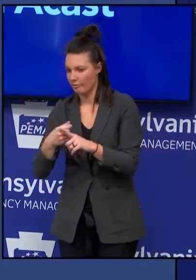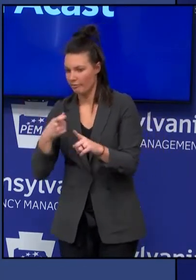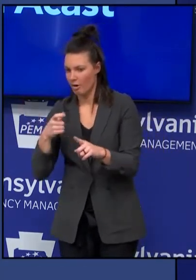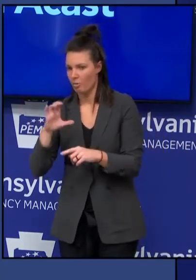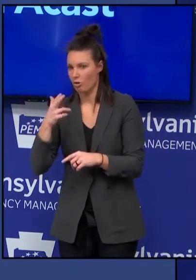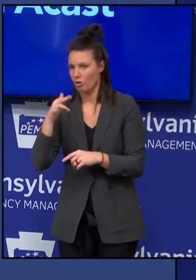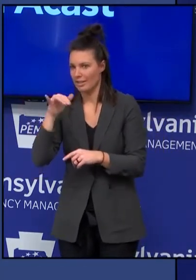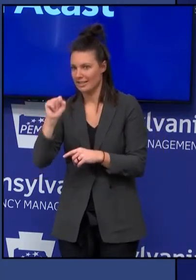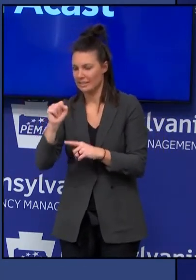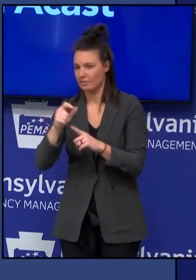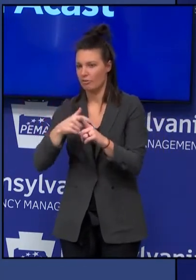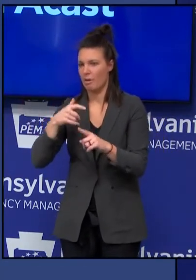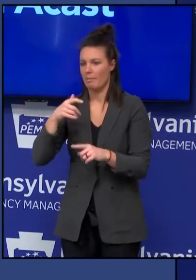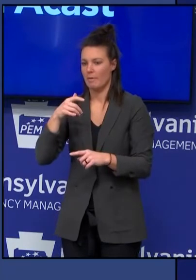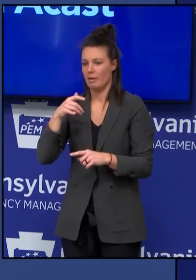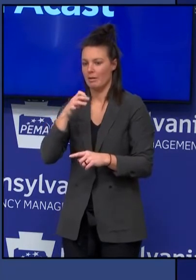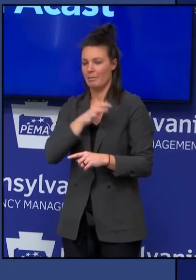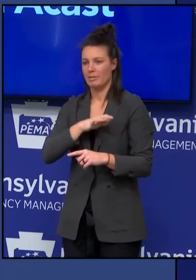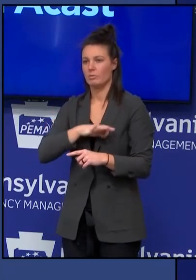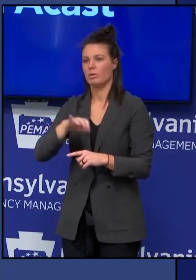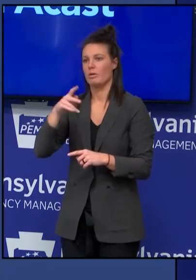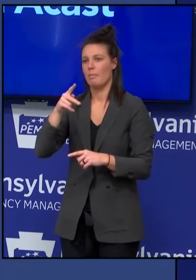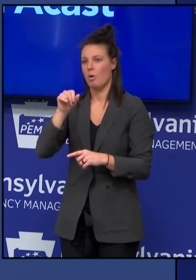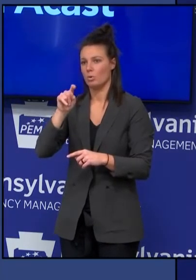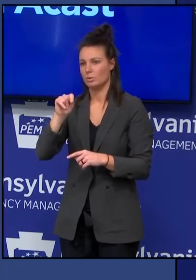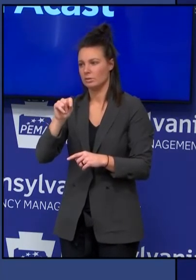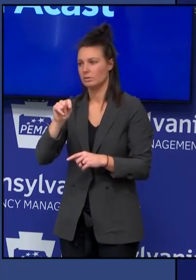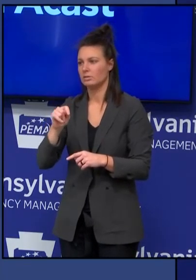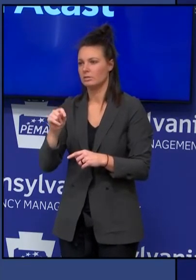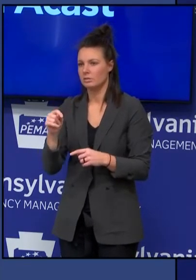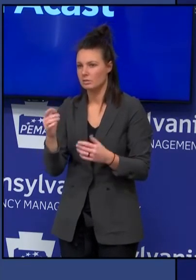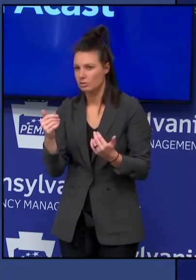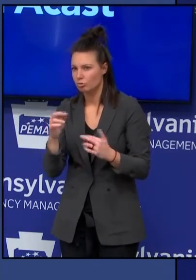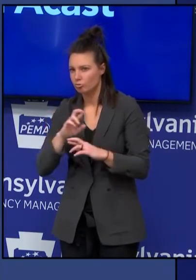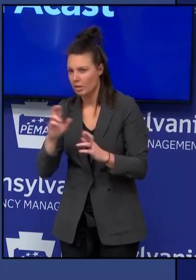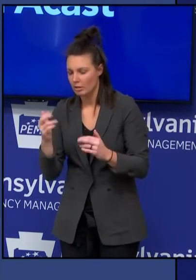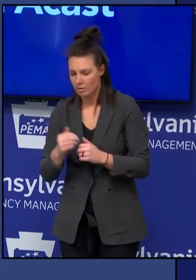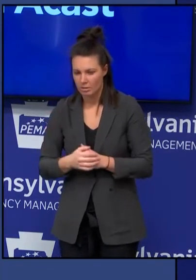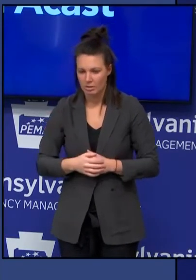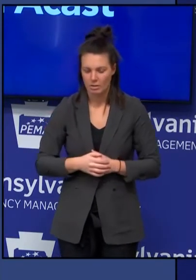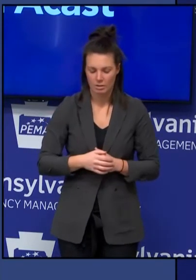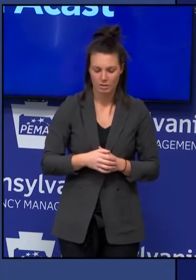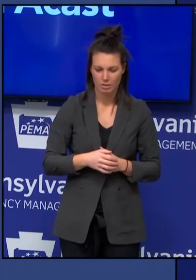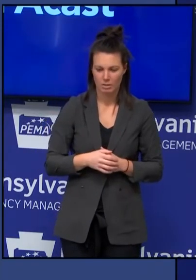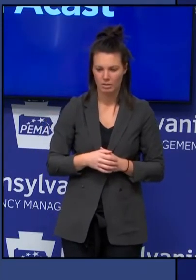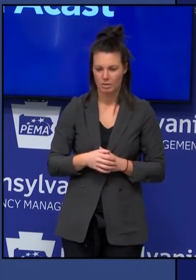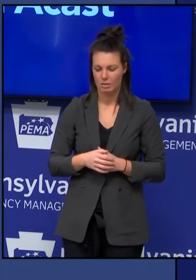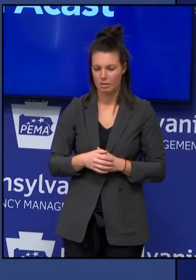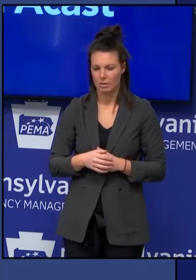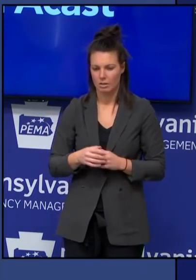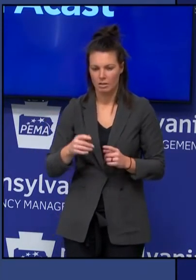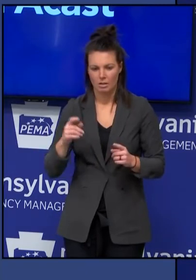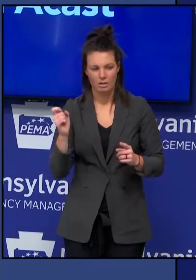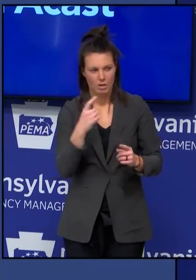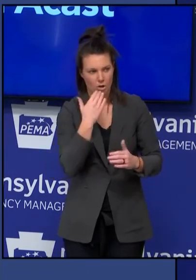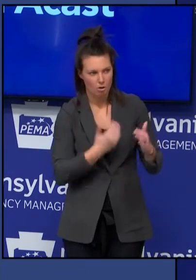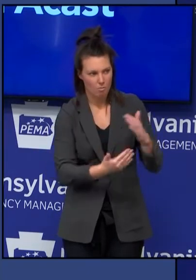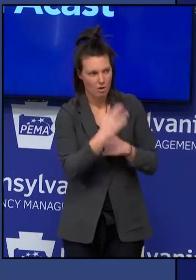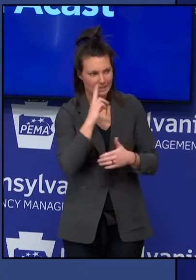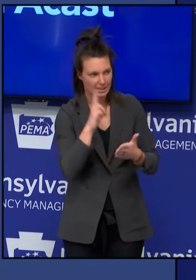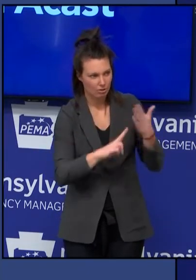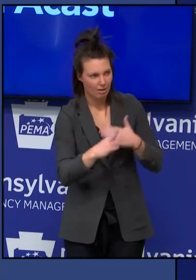Chris Mamula from the Pittsburgh Post-Gazette. Chris, you should be able to unmute. Good morning,